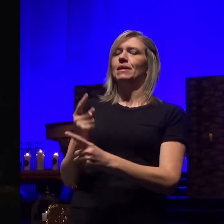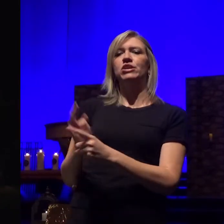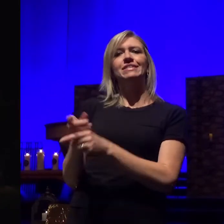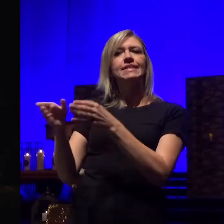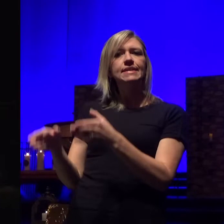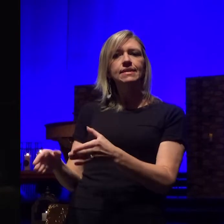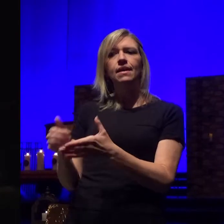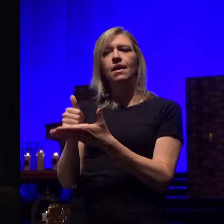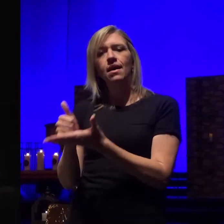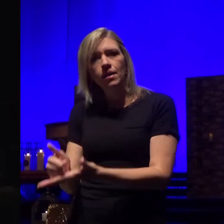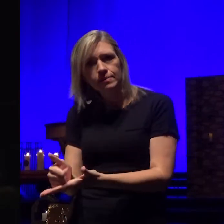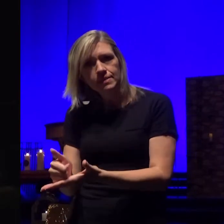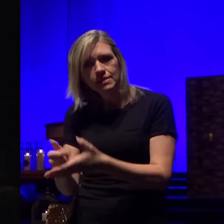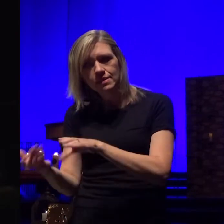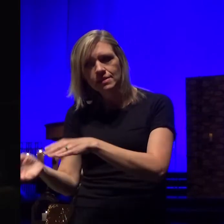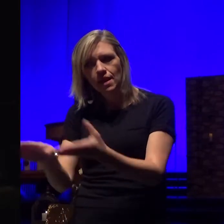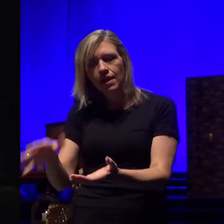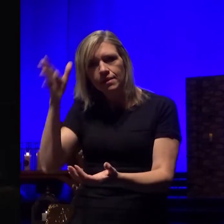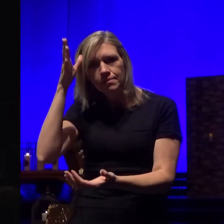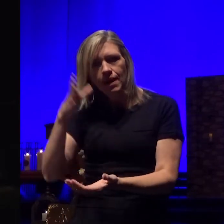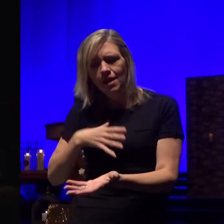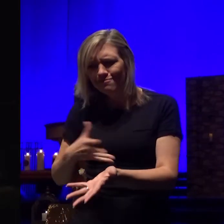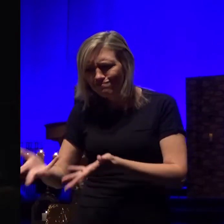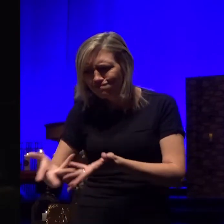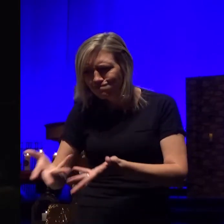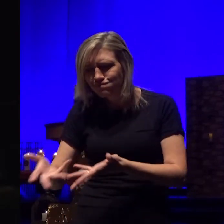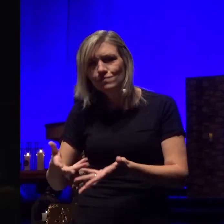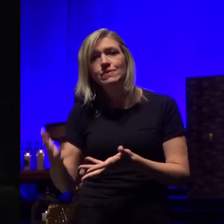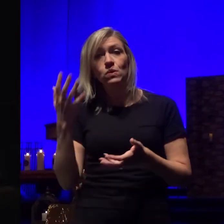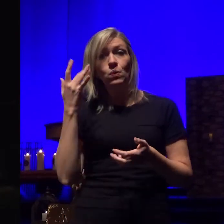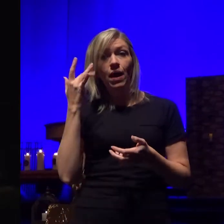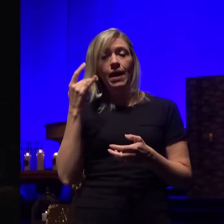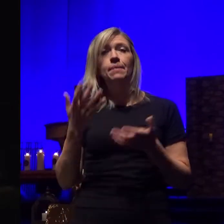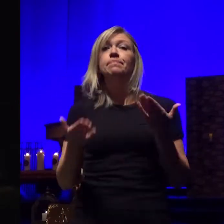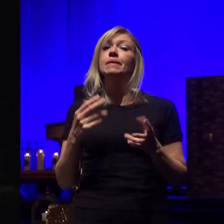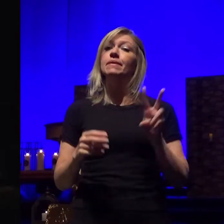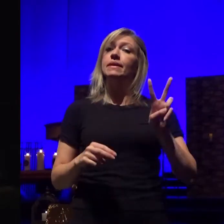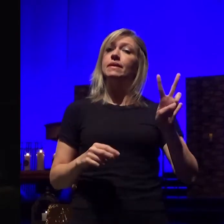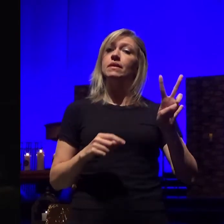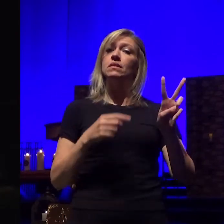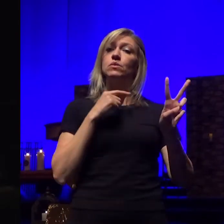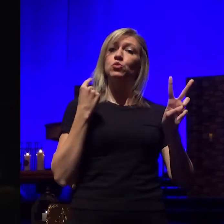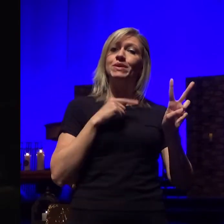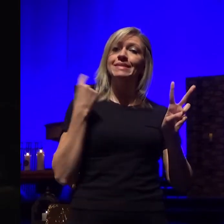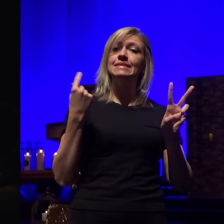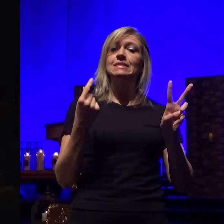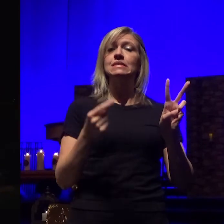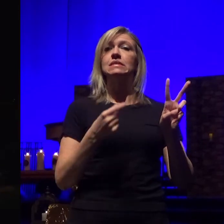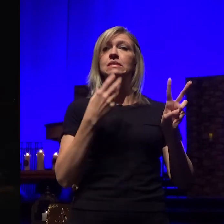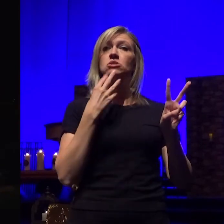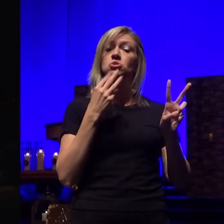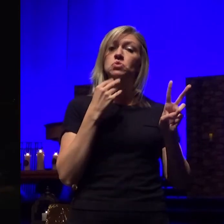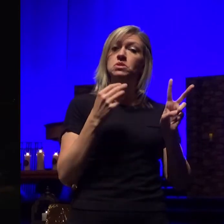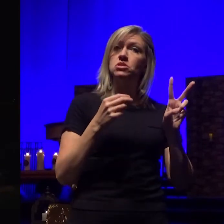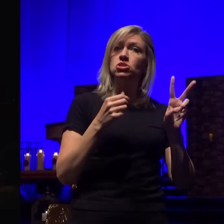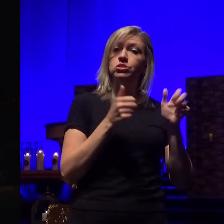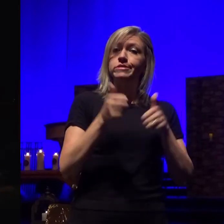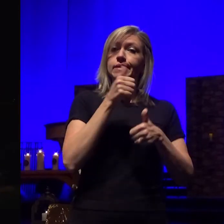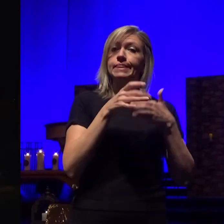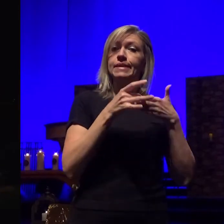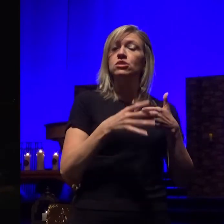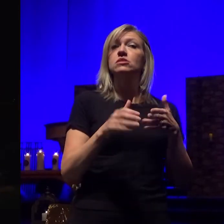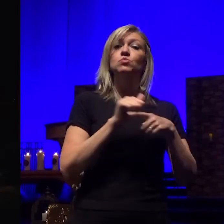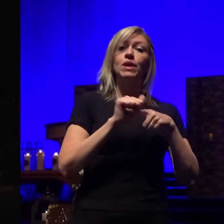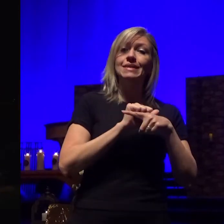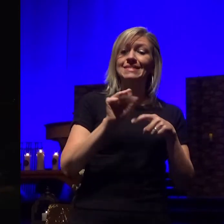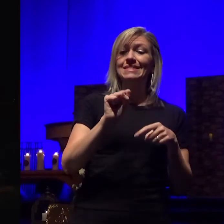Samaritan that helps the dying man. Why is that? Could it have been that the priest and the Levite were practicing the Sabbath that day? Could